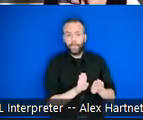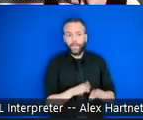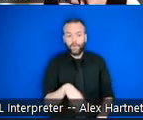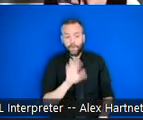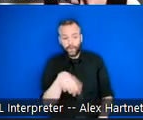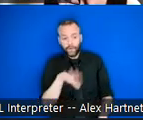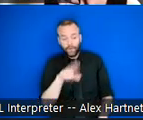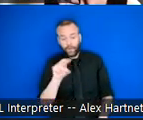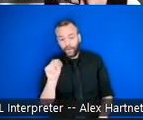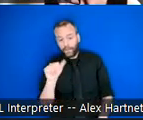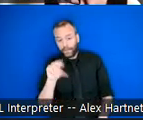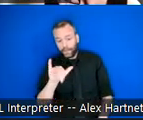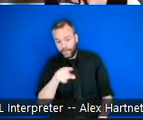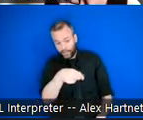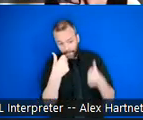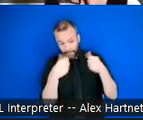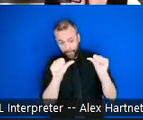general.